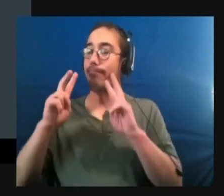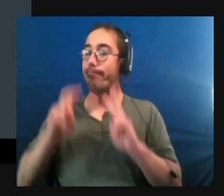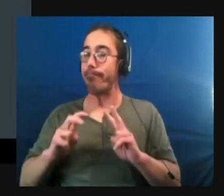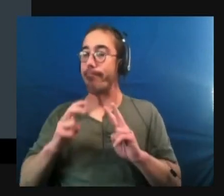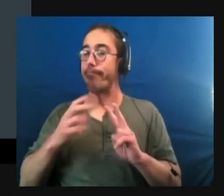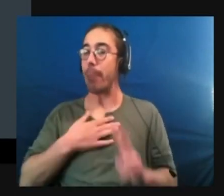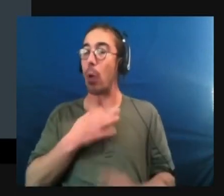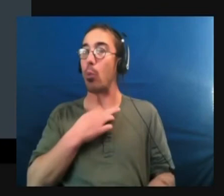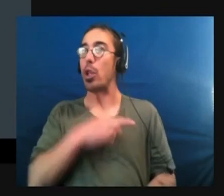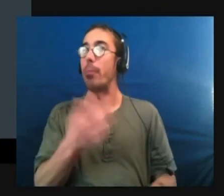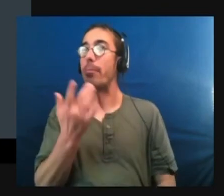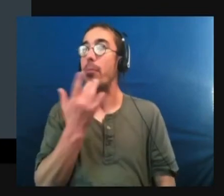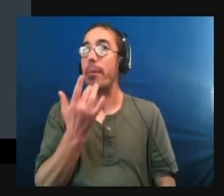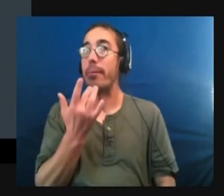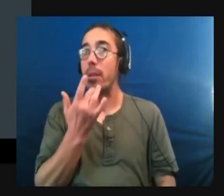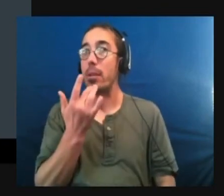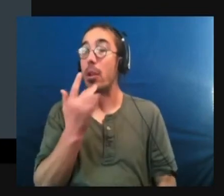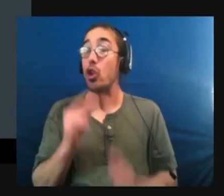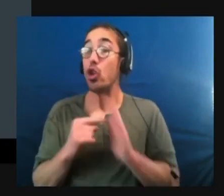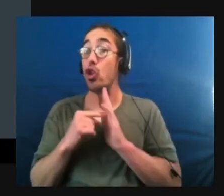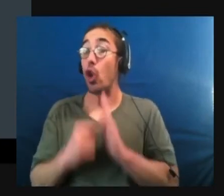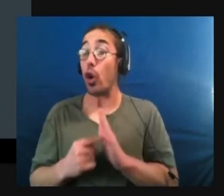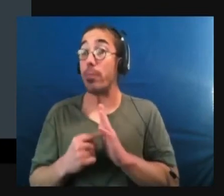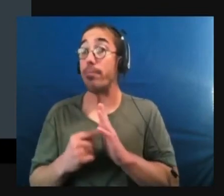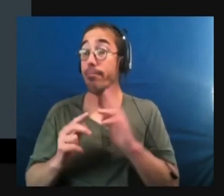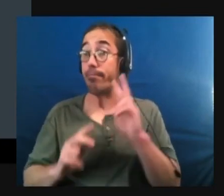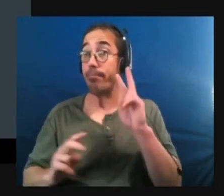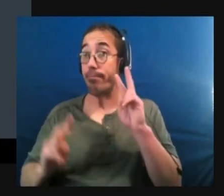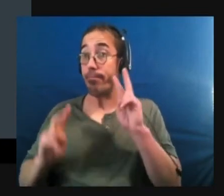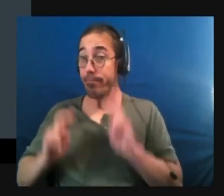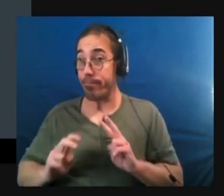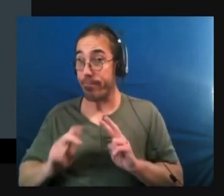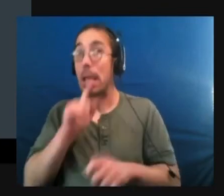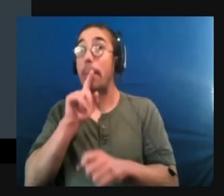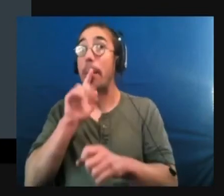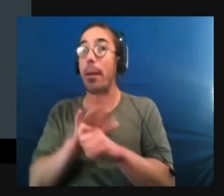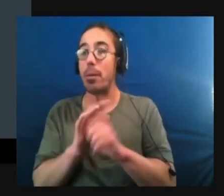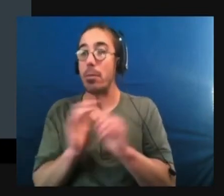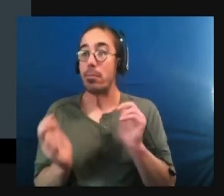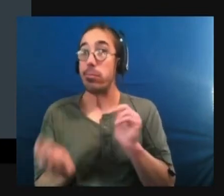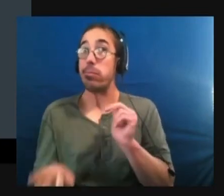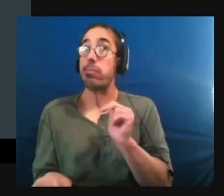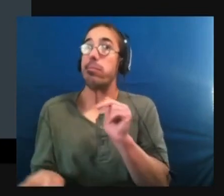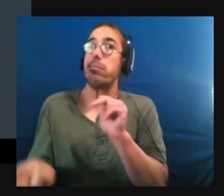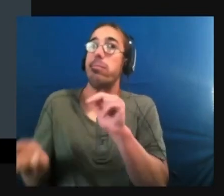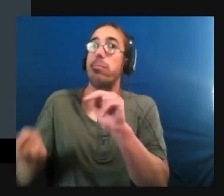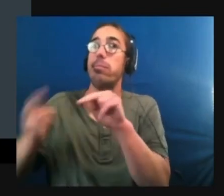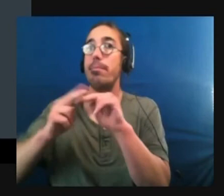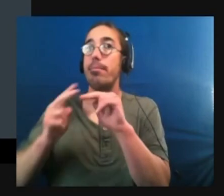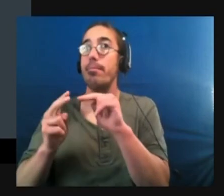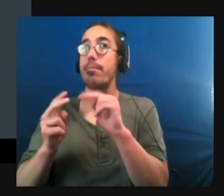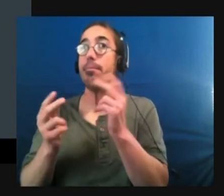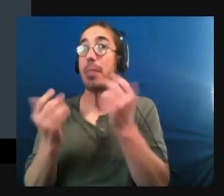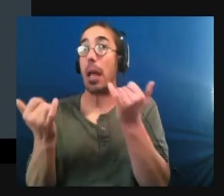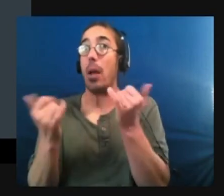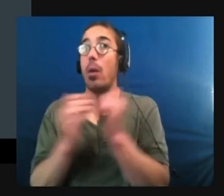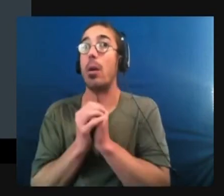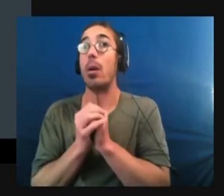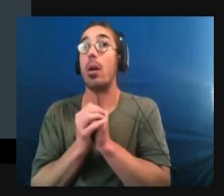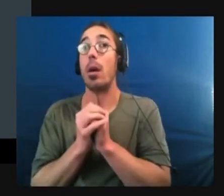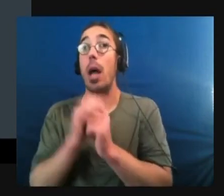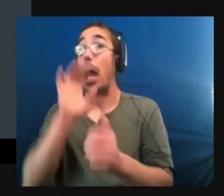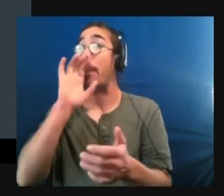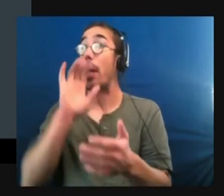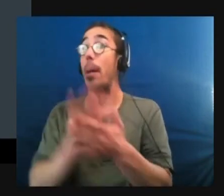I explore, that level of commitment goes up for me. As a queer partner, I've been married to my